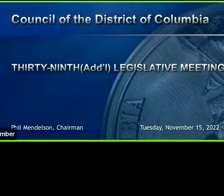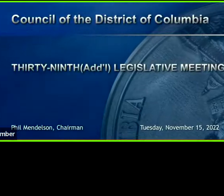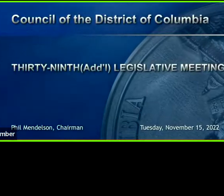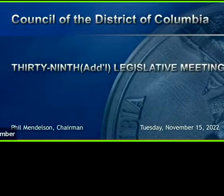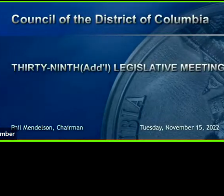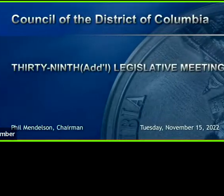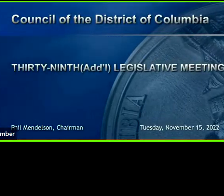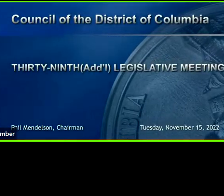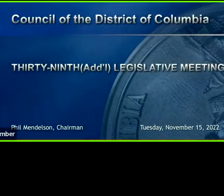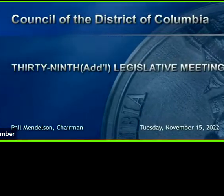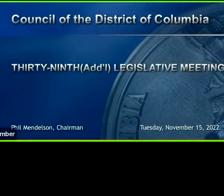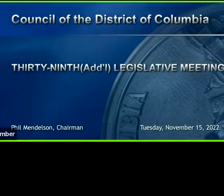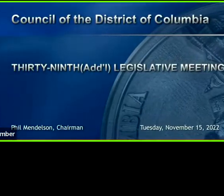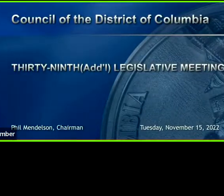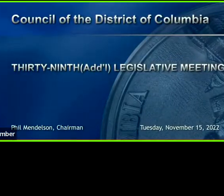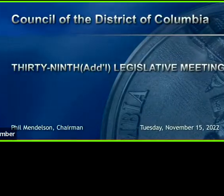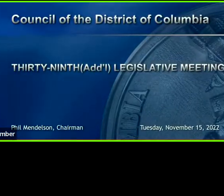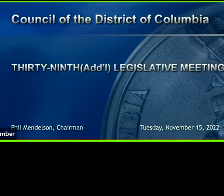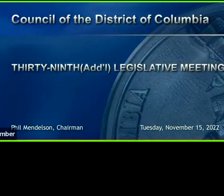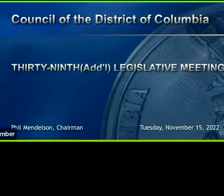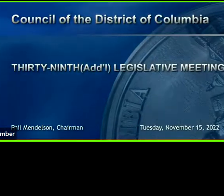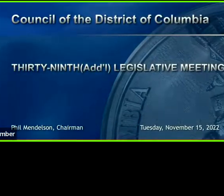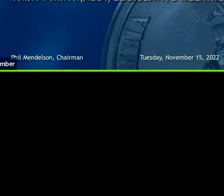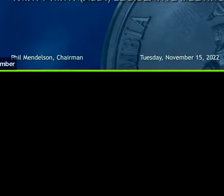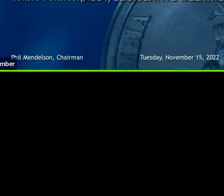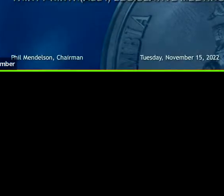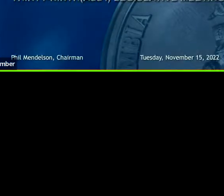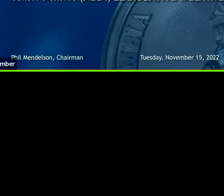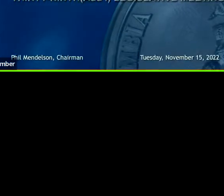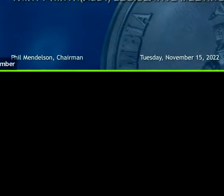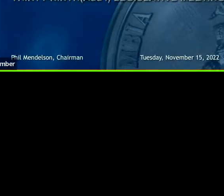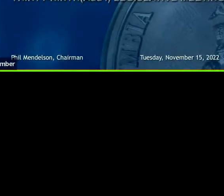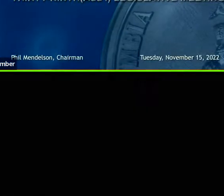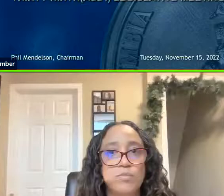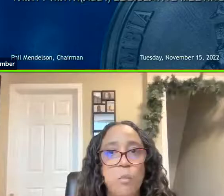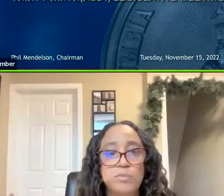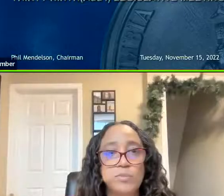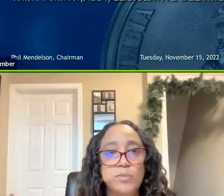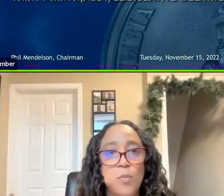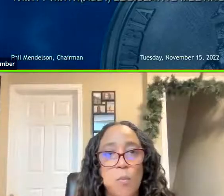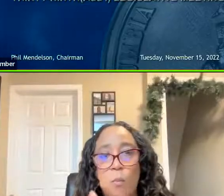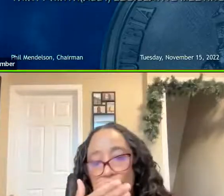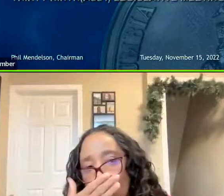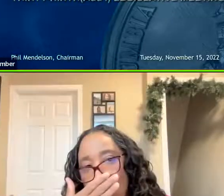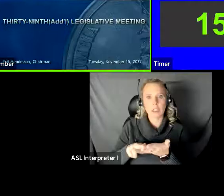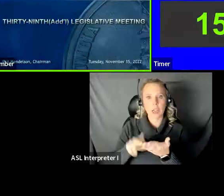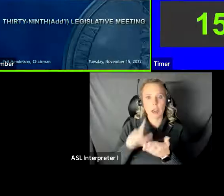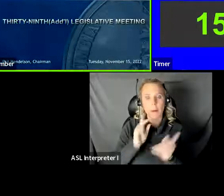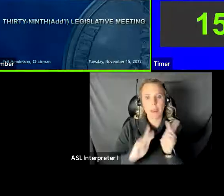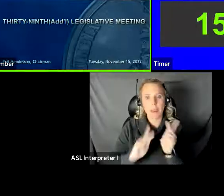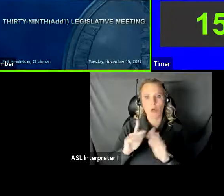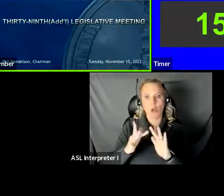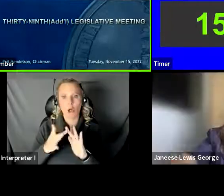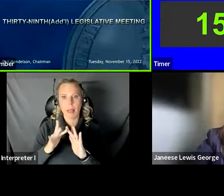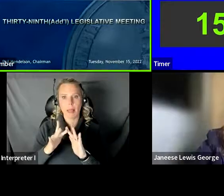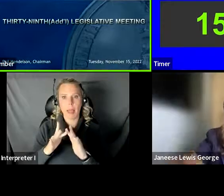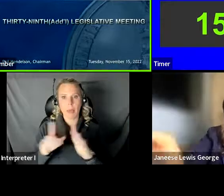Madam Secretary, here at 2:08. Madam Secretary, are folks online present, do you know?